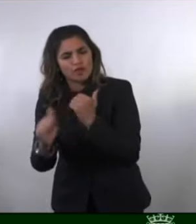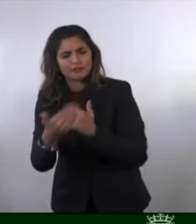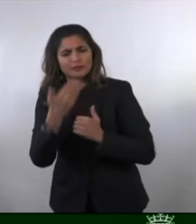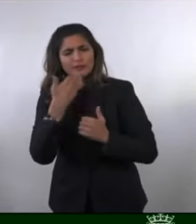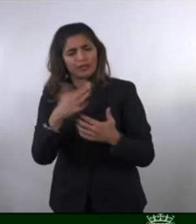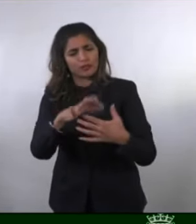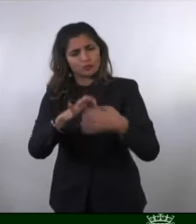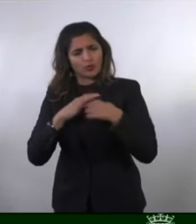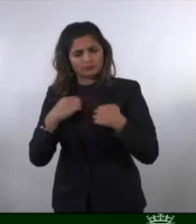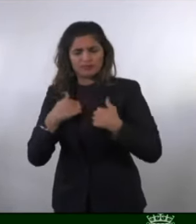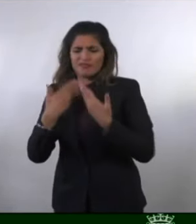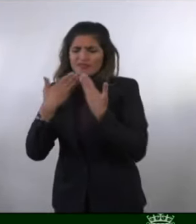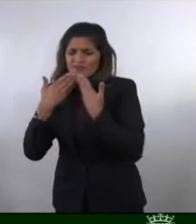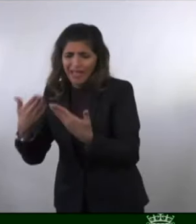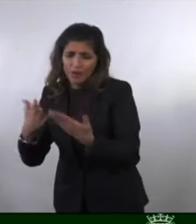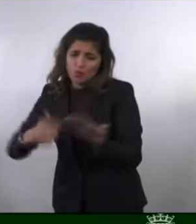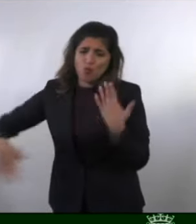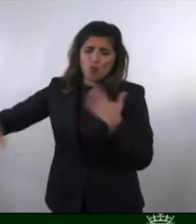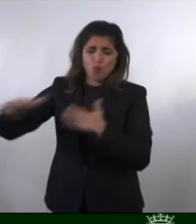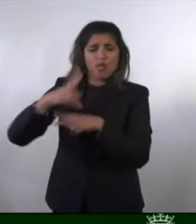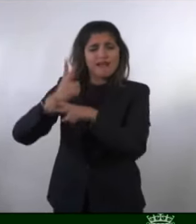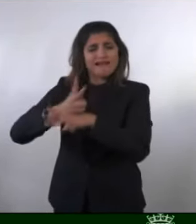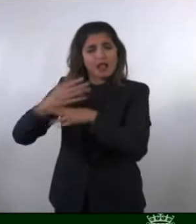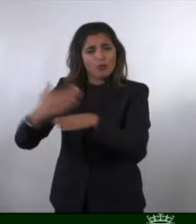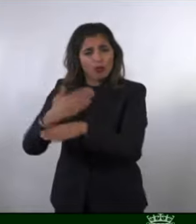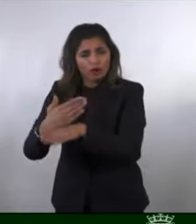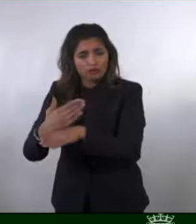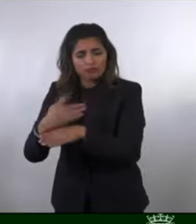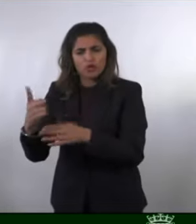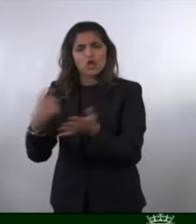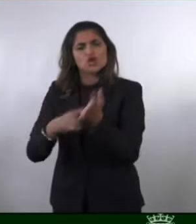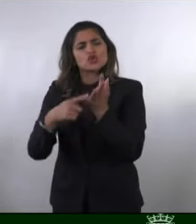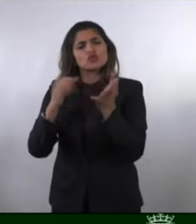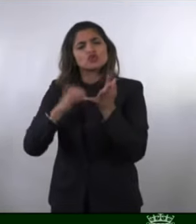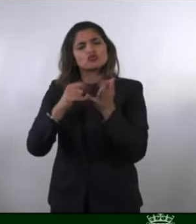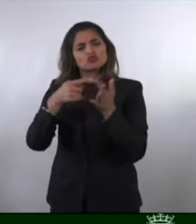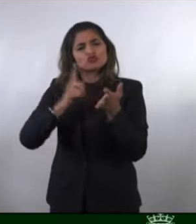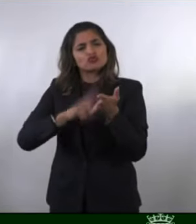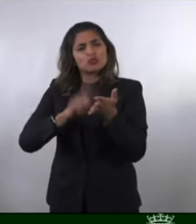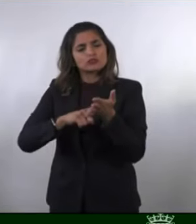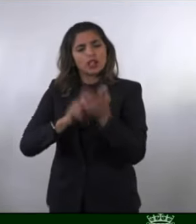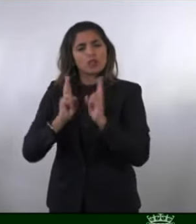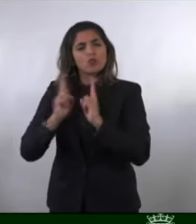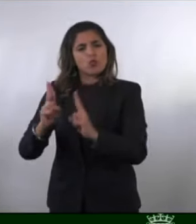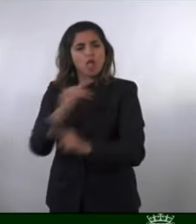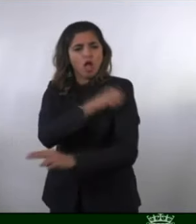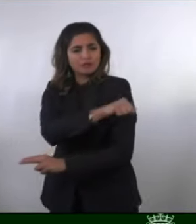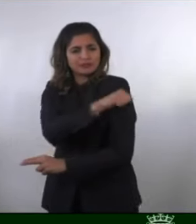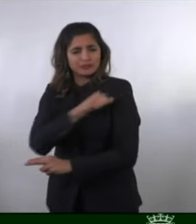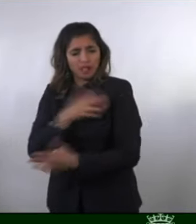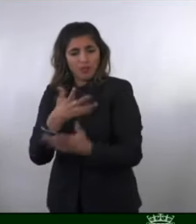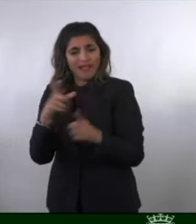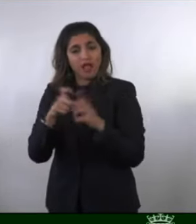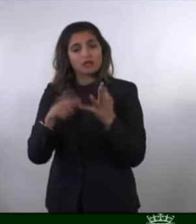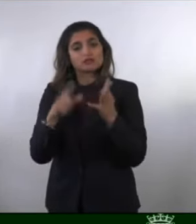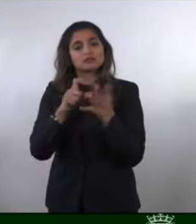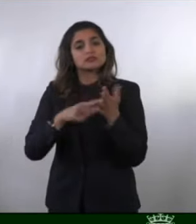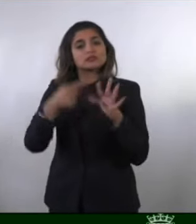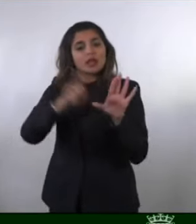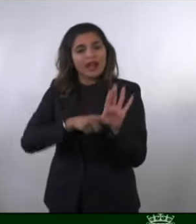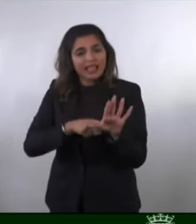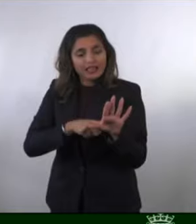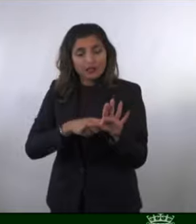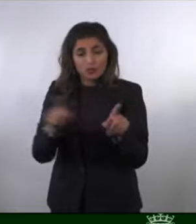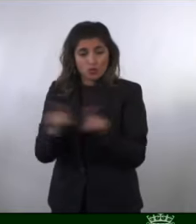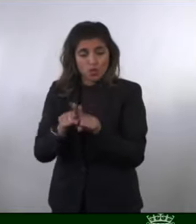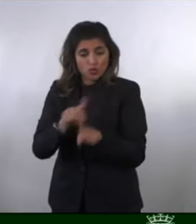at Russell's Hall Hospital in Dudley, but in particular staff at the Barchester Broadway Halls Care Home, who went out